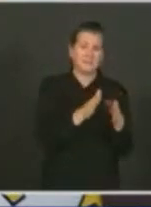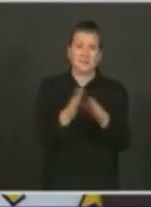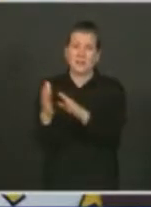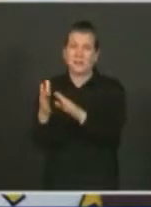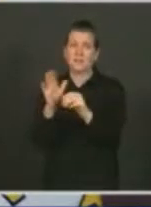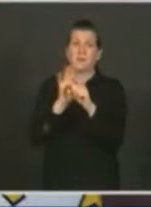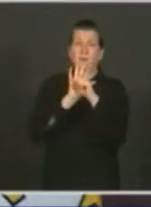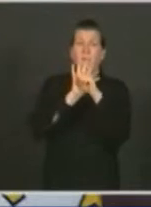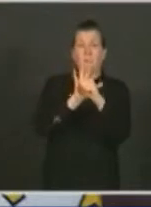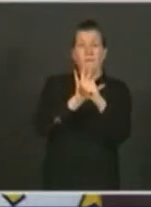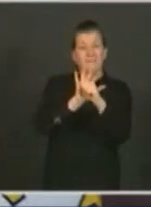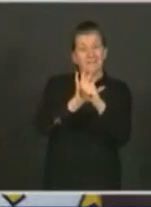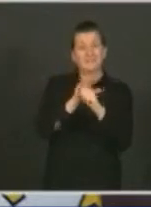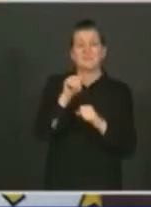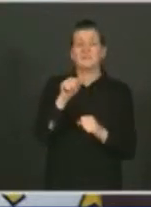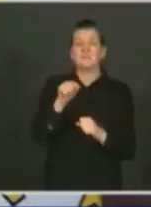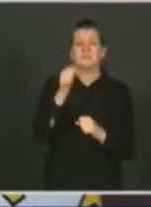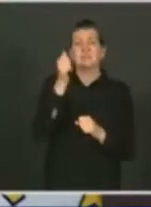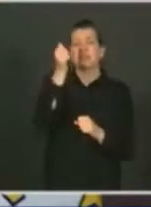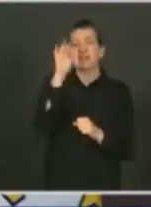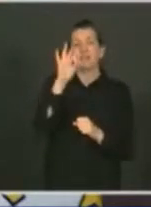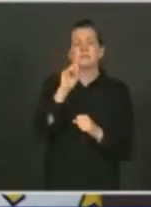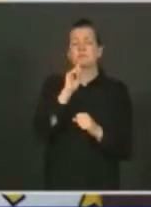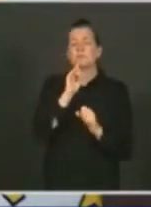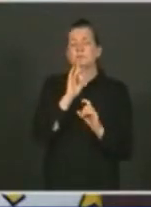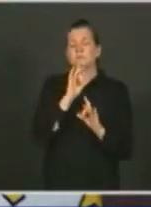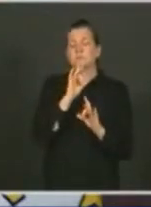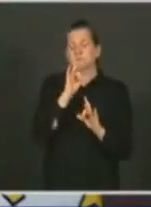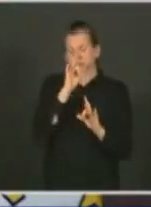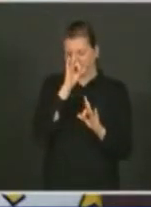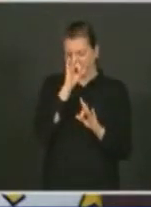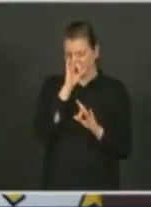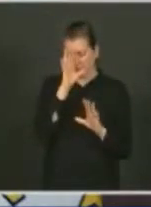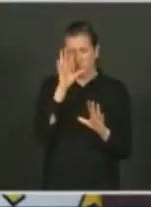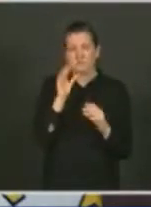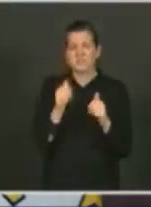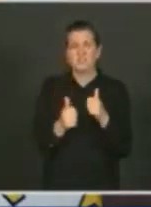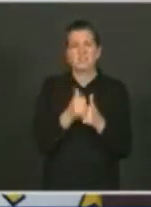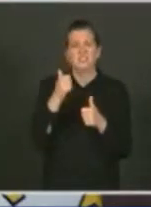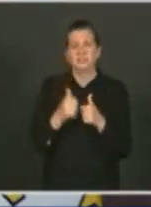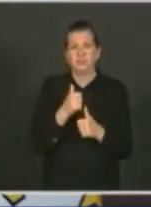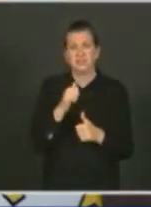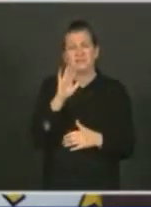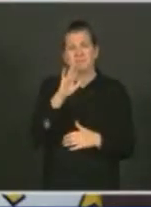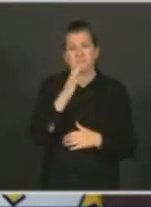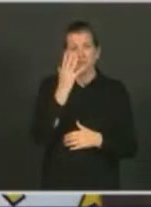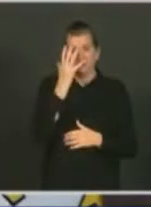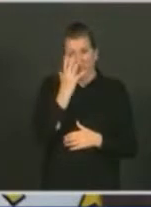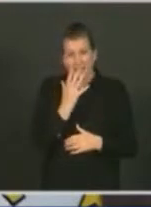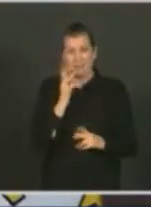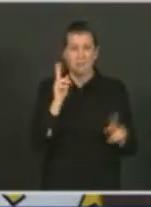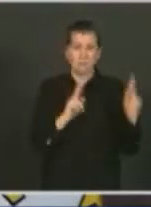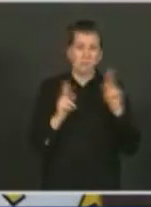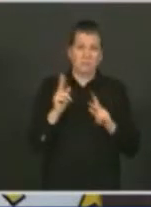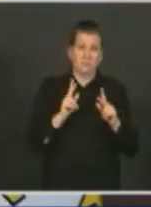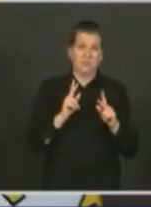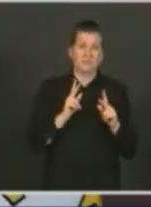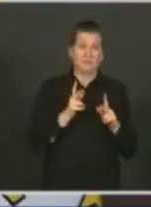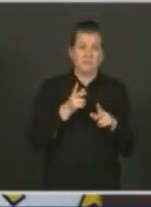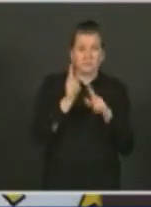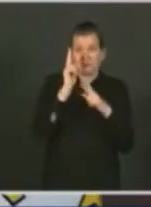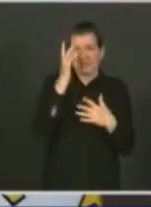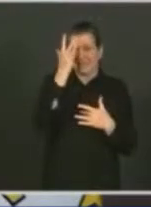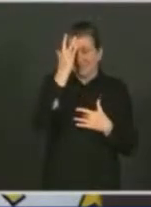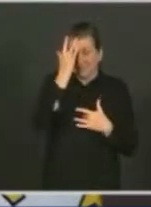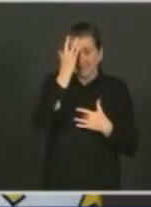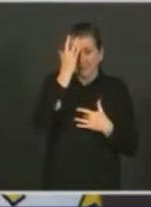are dying in the hospital, they often don't have family members at their side. This protocol is necessary. It has to be for the safety of others, but given